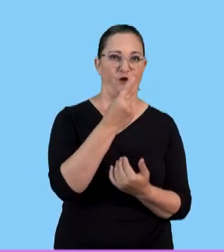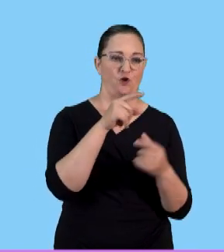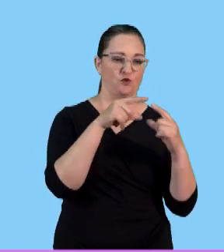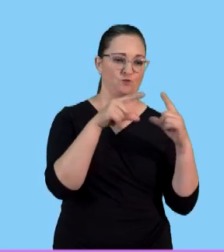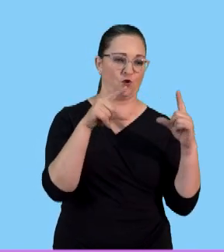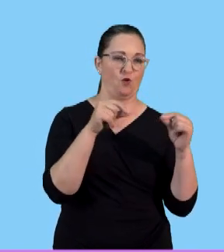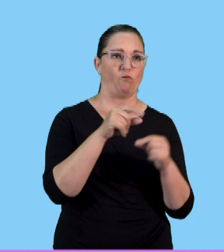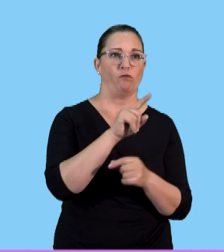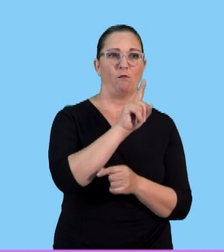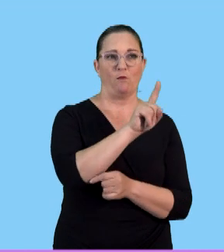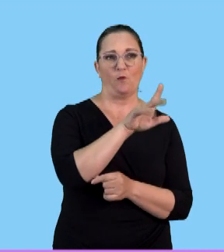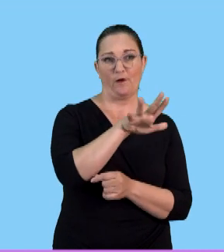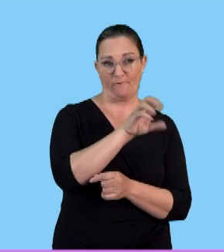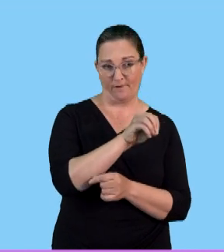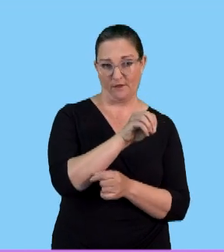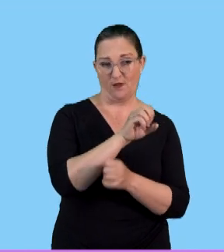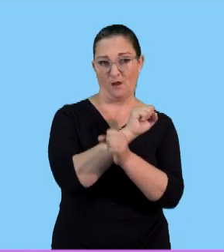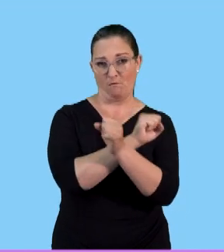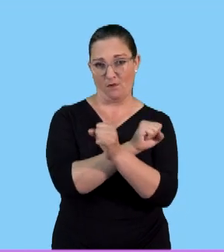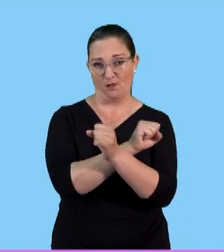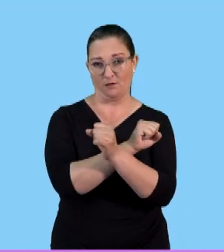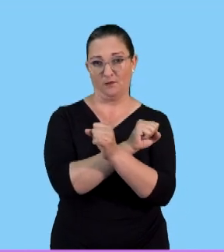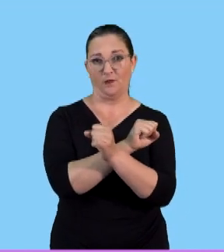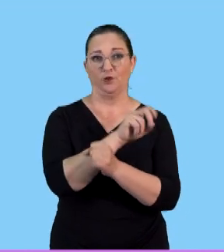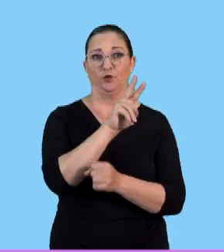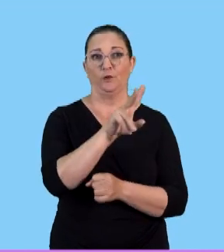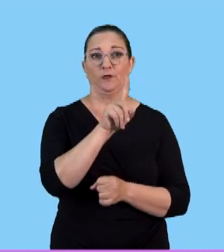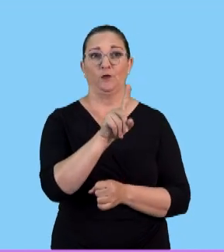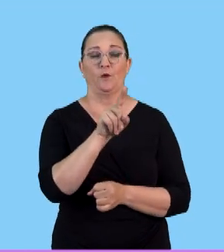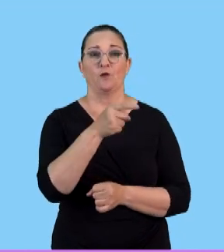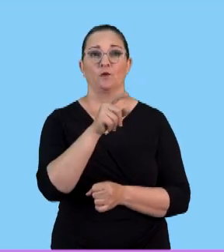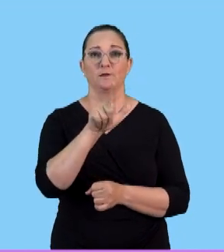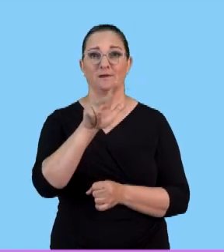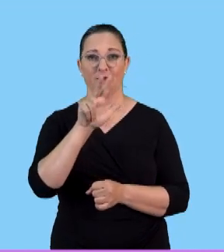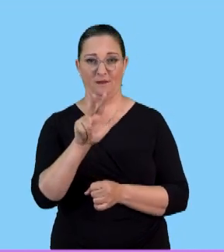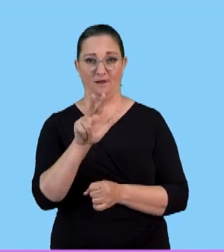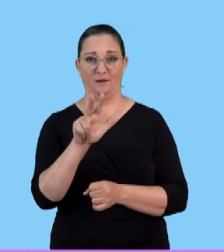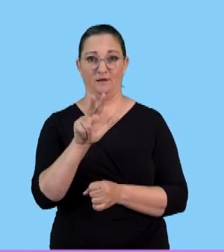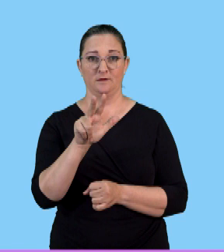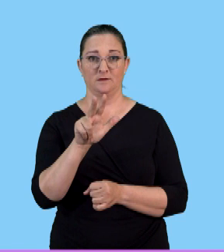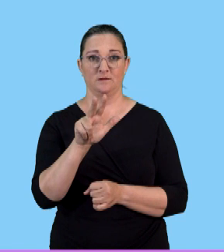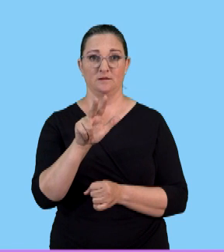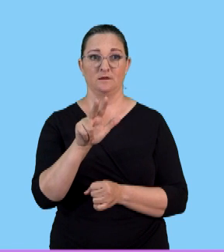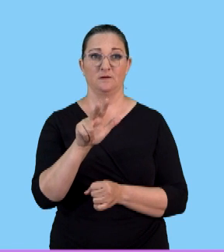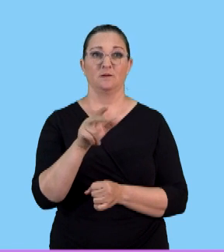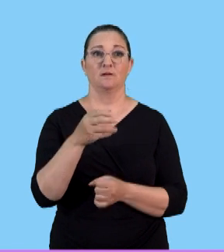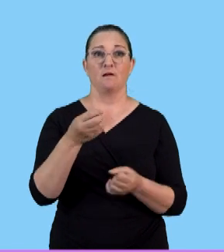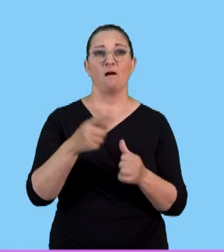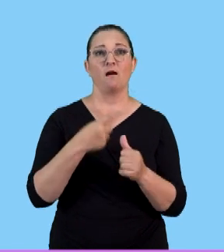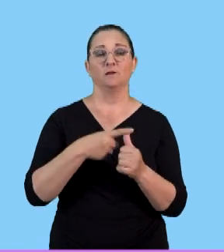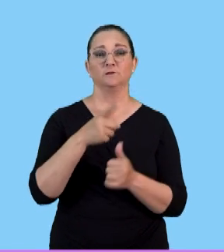the first block, multiplying 150 by the 21 rand 78, it gives us